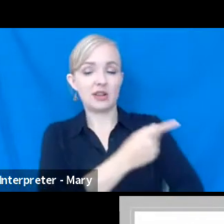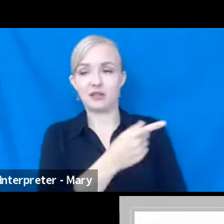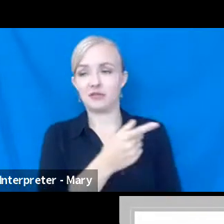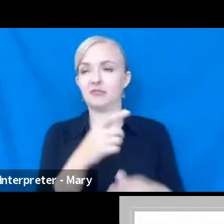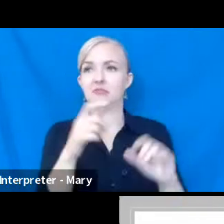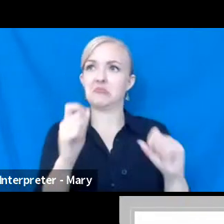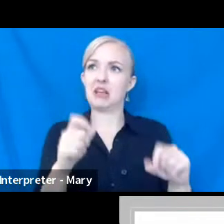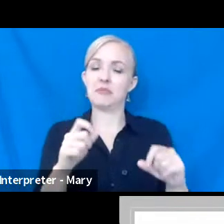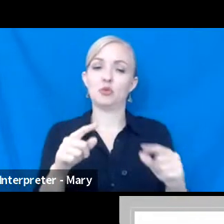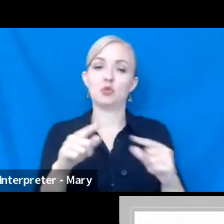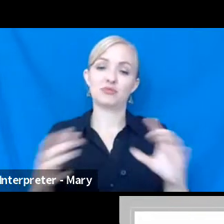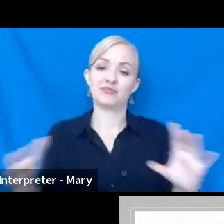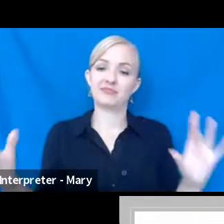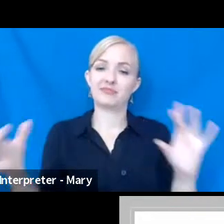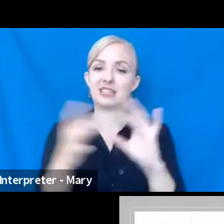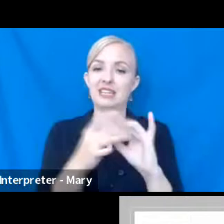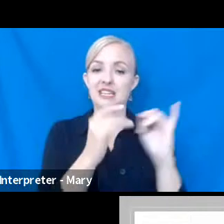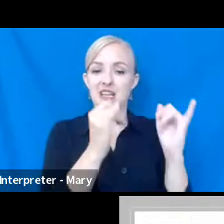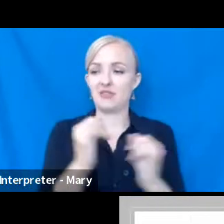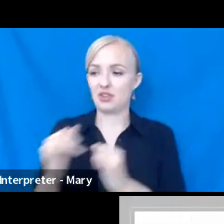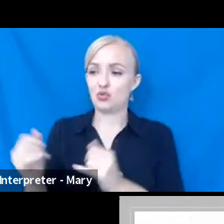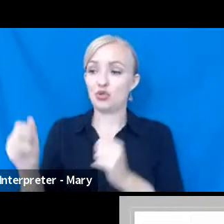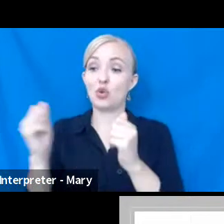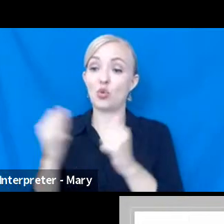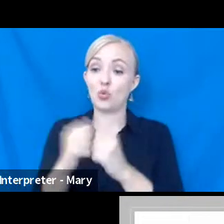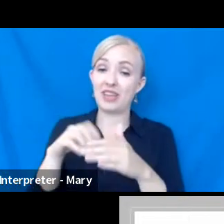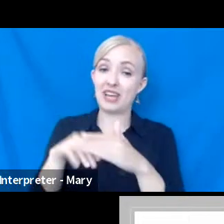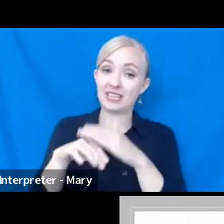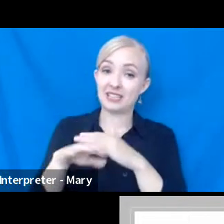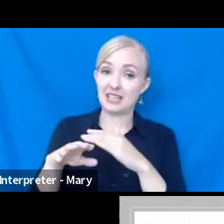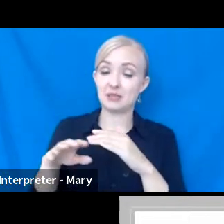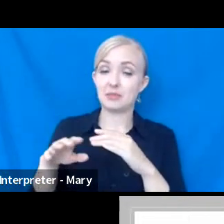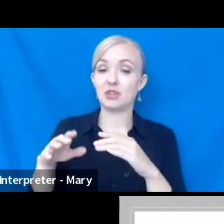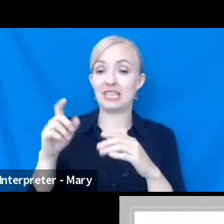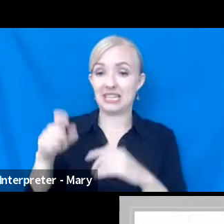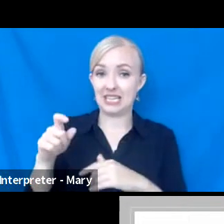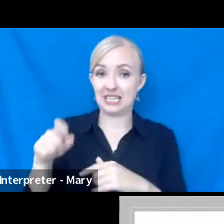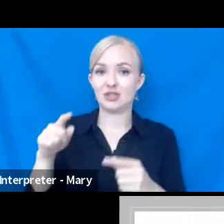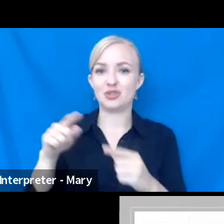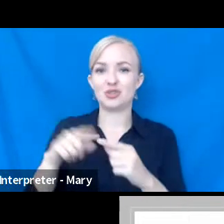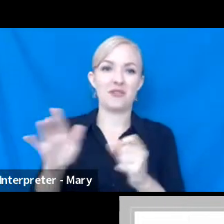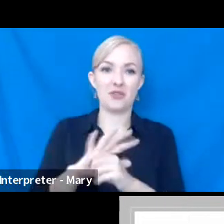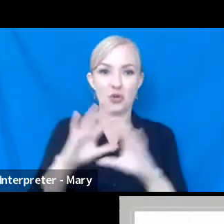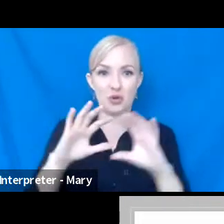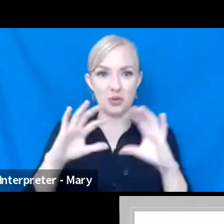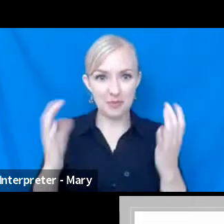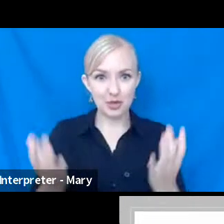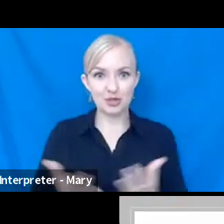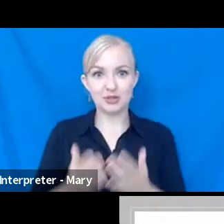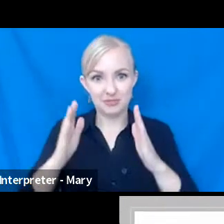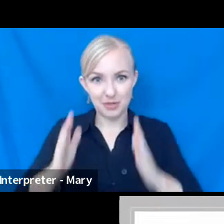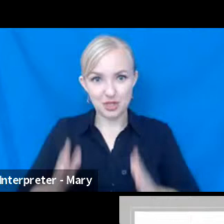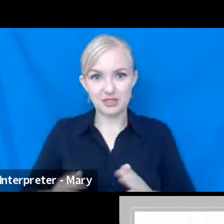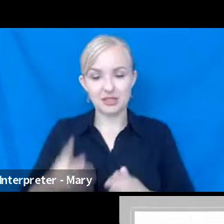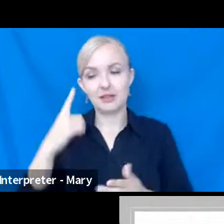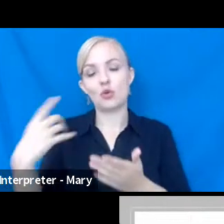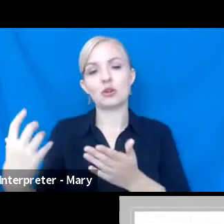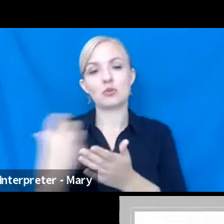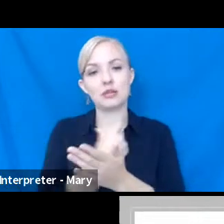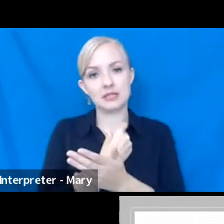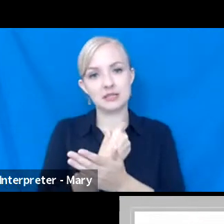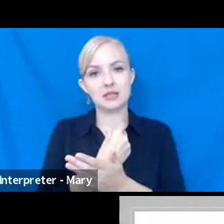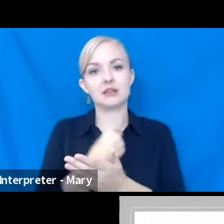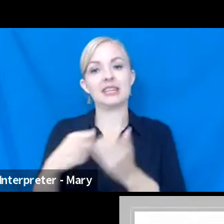to connect individuals with accessibility needs to the whole person to receive the